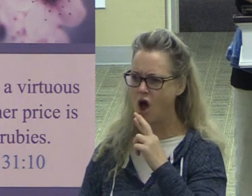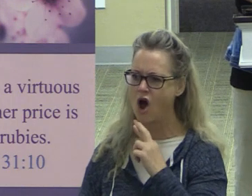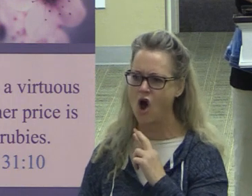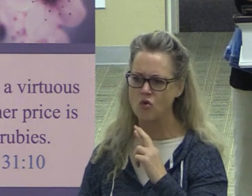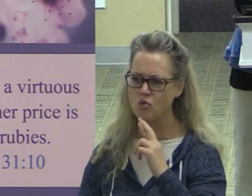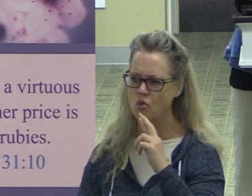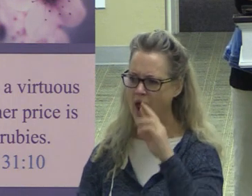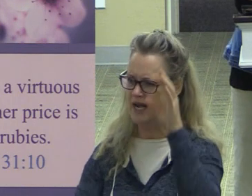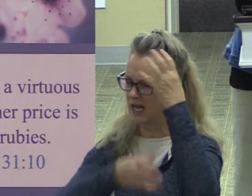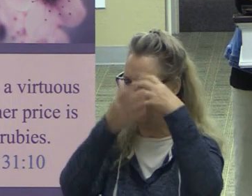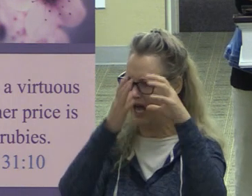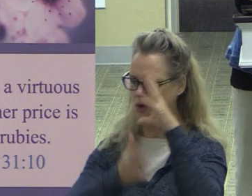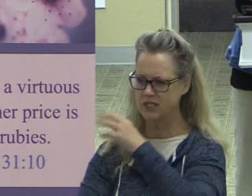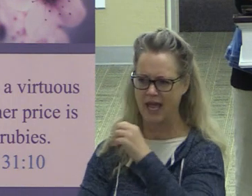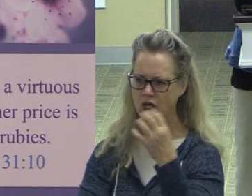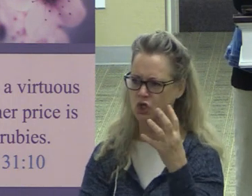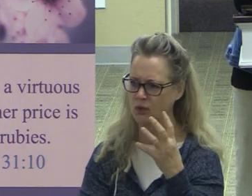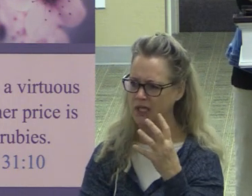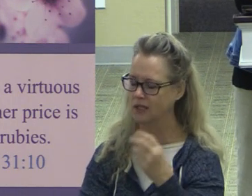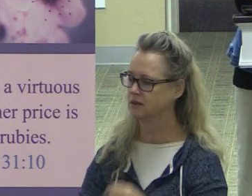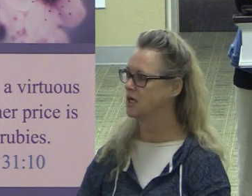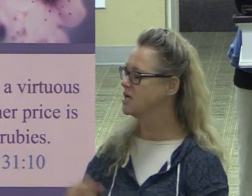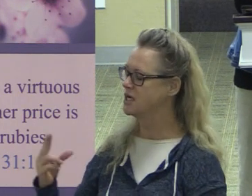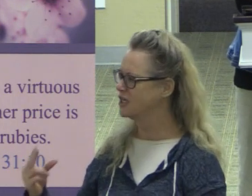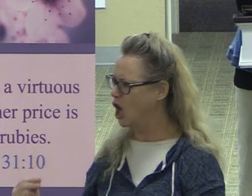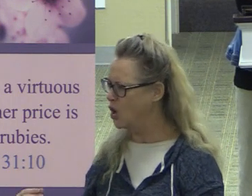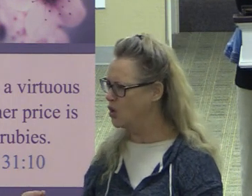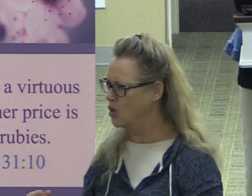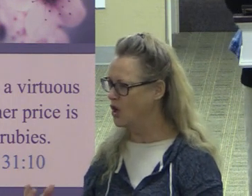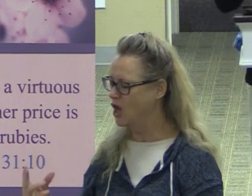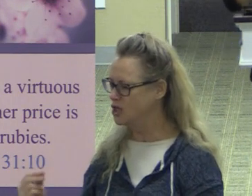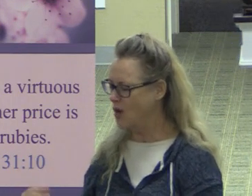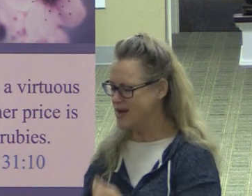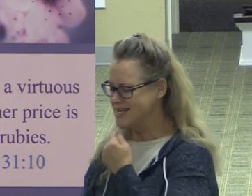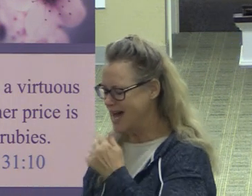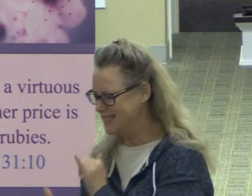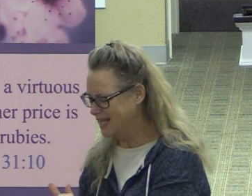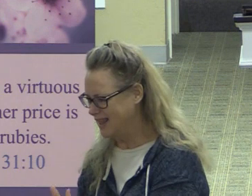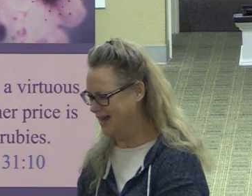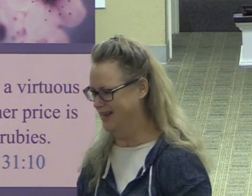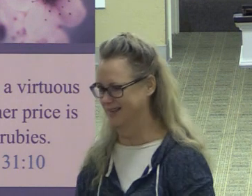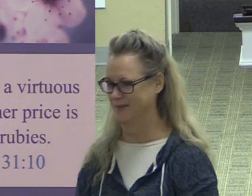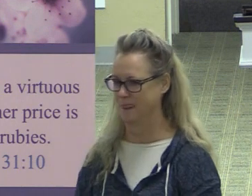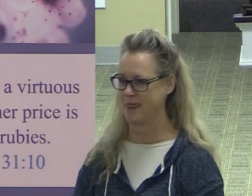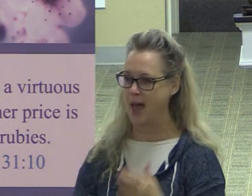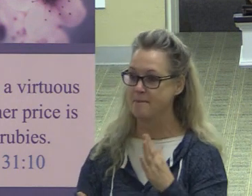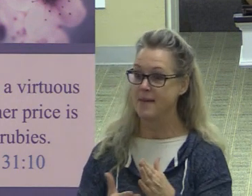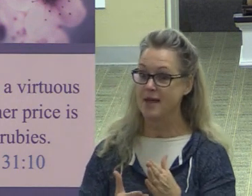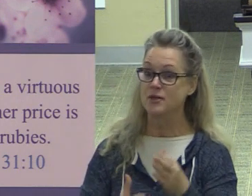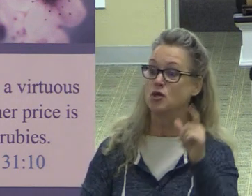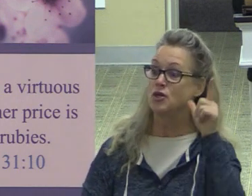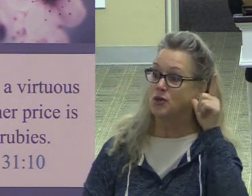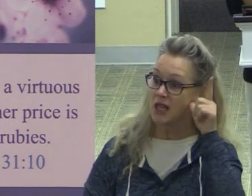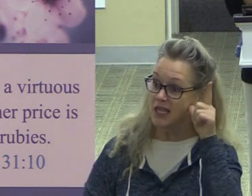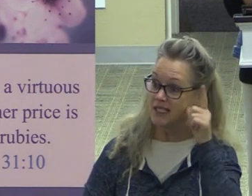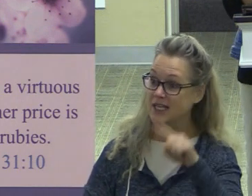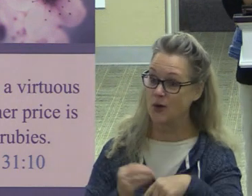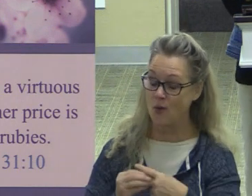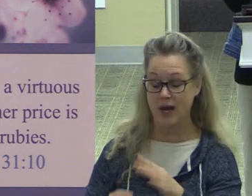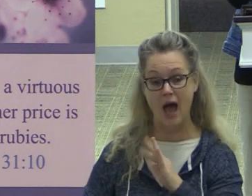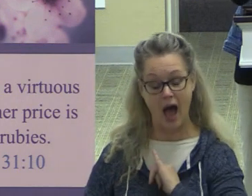tree. No, no, I did not say that. Maybe you should just listen when I'm talking.